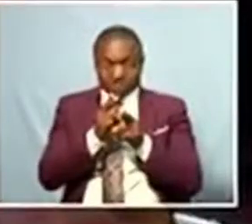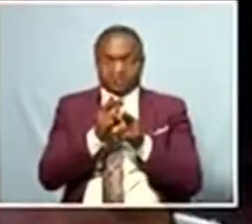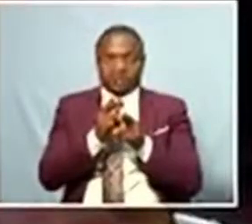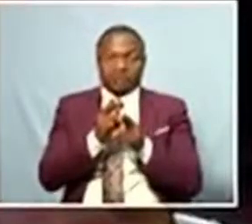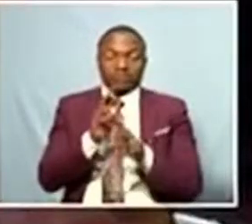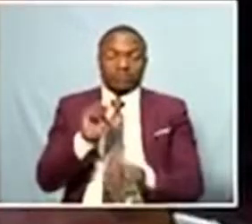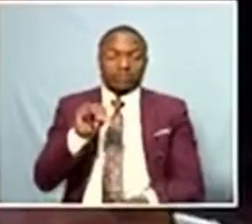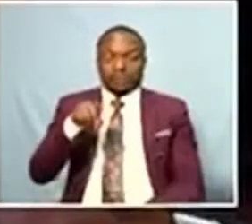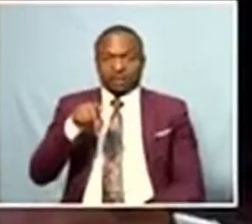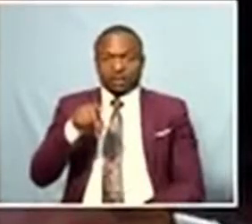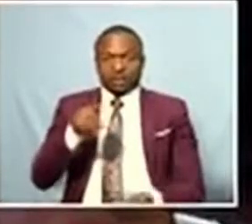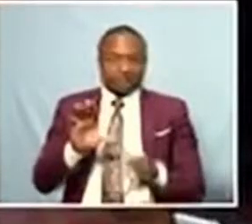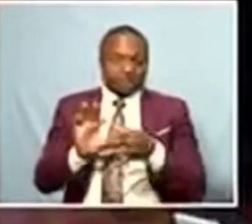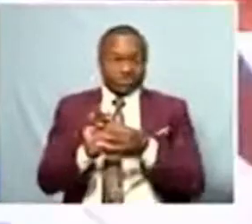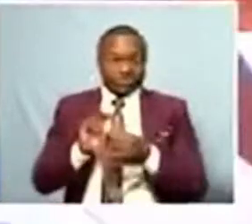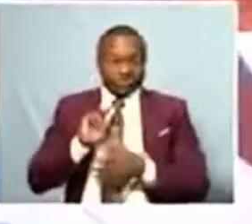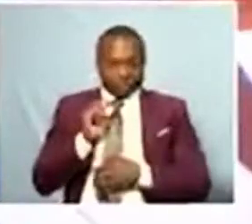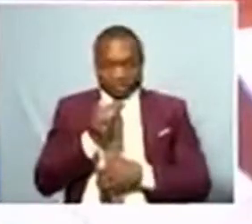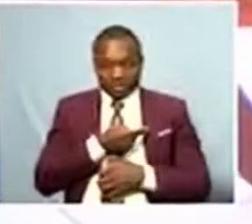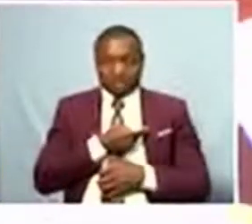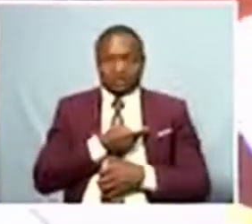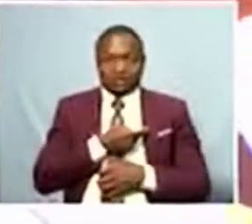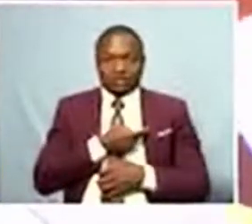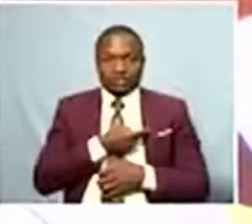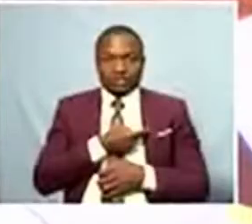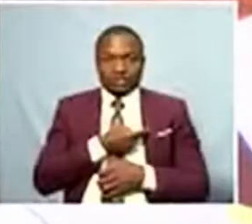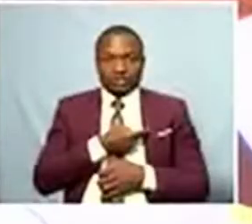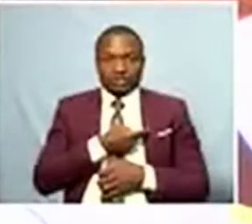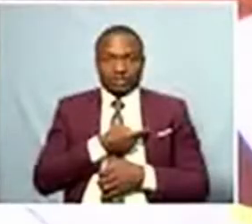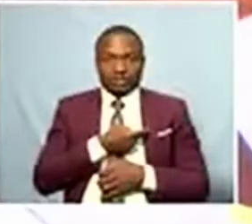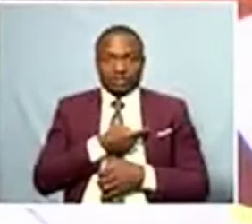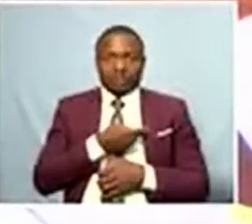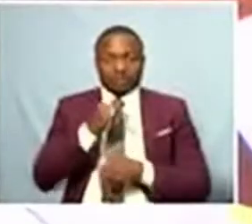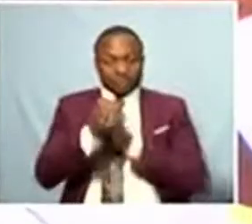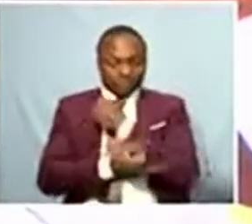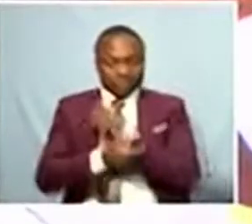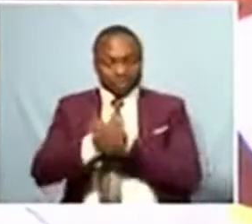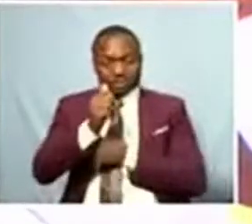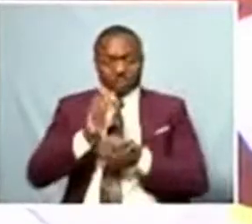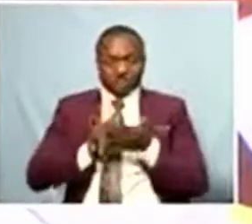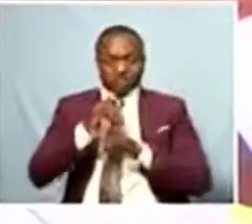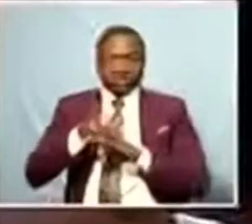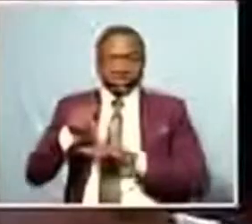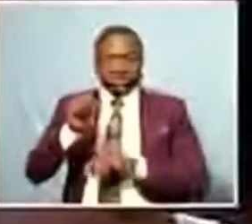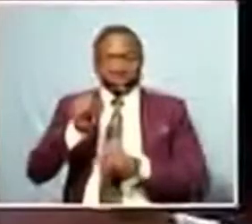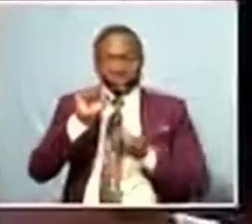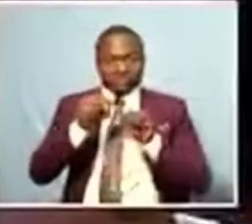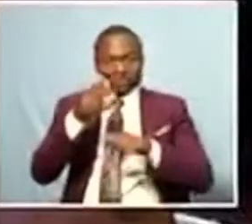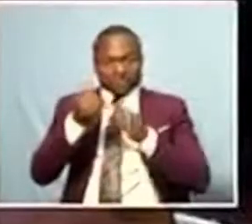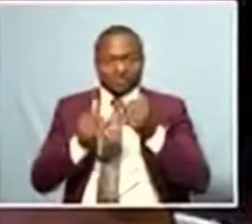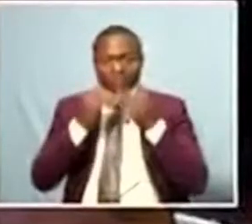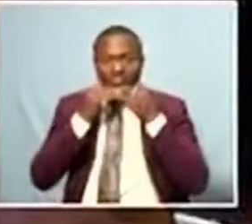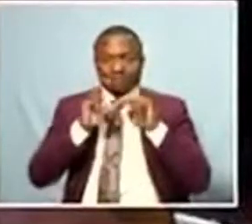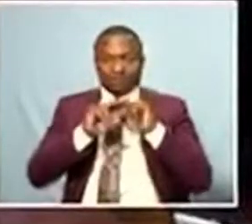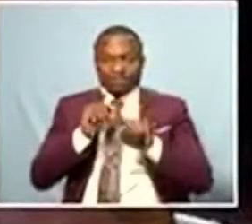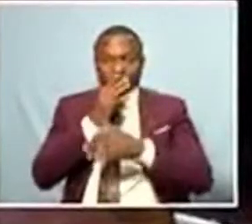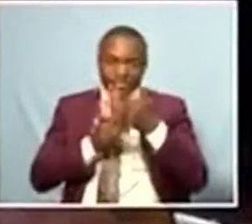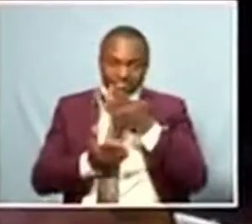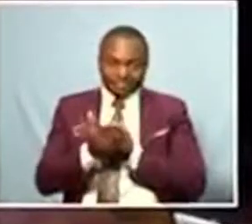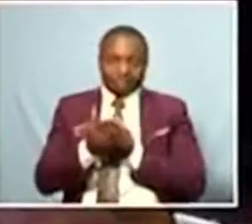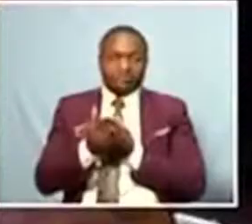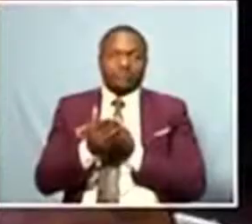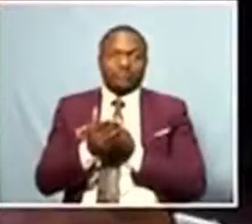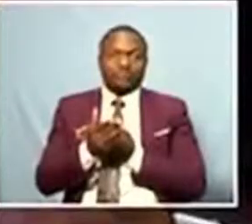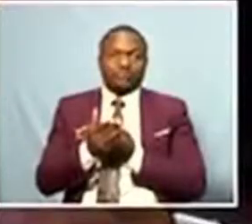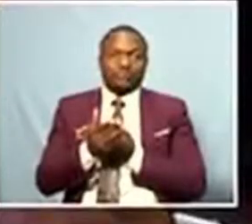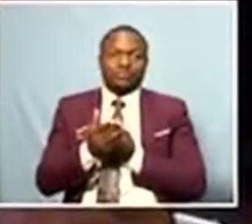joined us to introduce himself. Then, PS, you can give your final remarks. Thank you. Thank you, Chair. Good morning, witness.